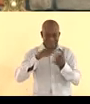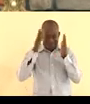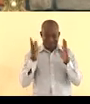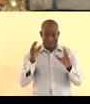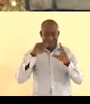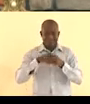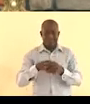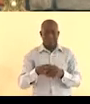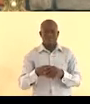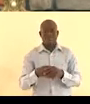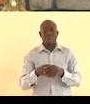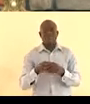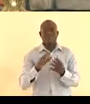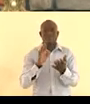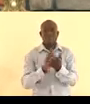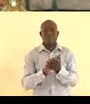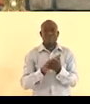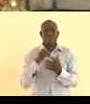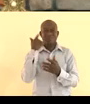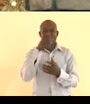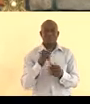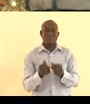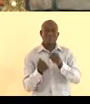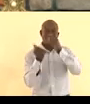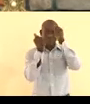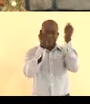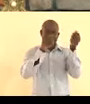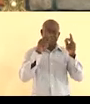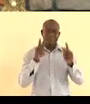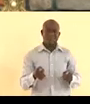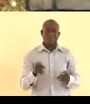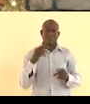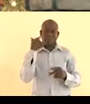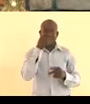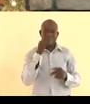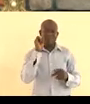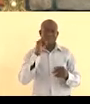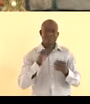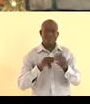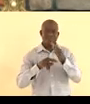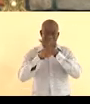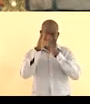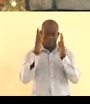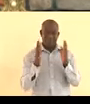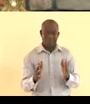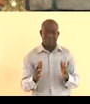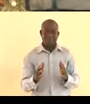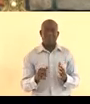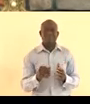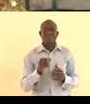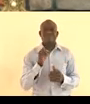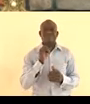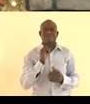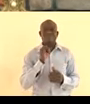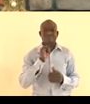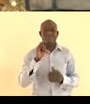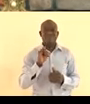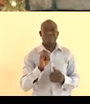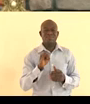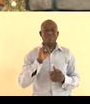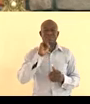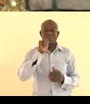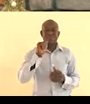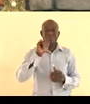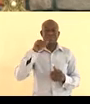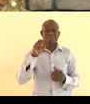the school who is a baptized person, who is a prophet, the average student also has work to do, isn't it? It means